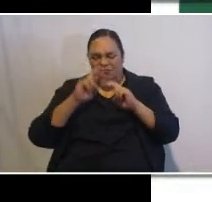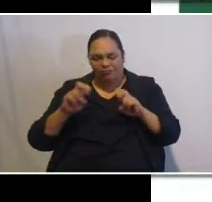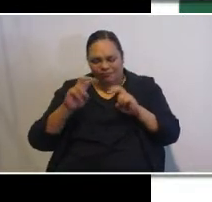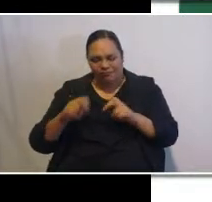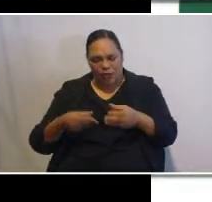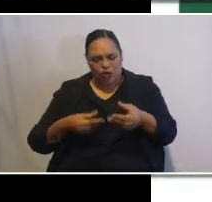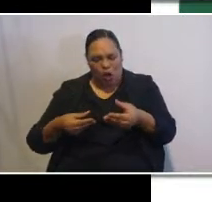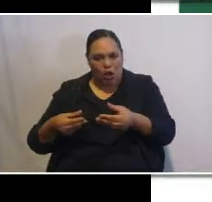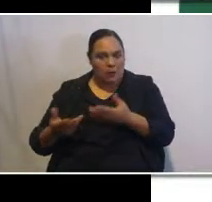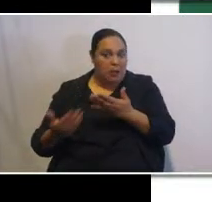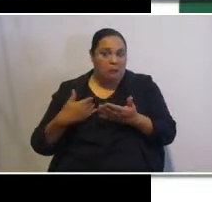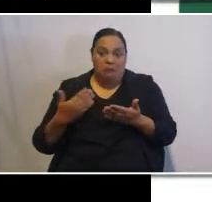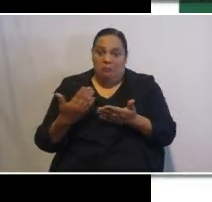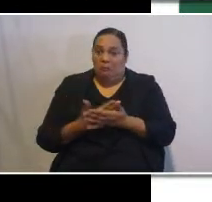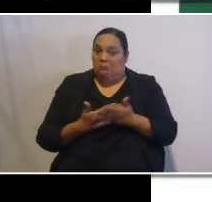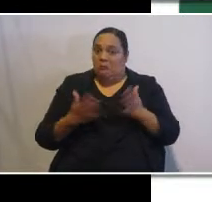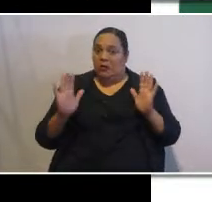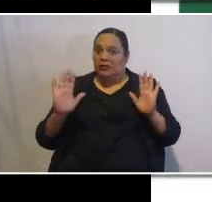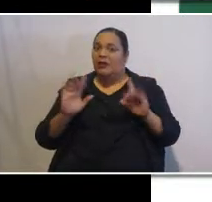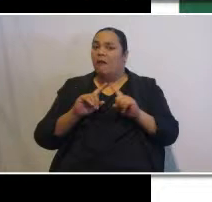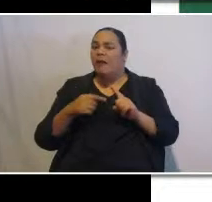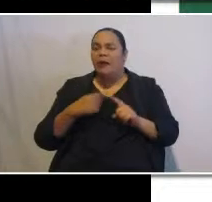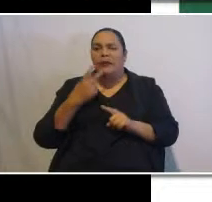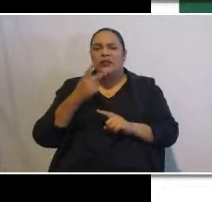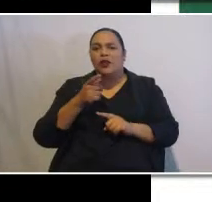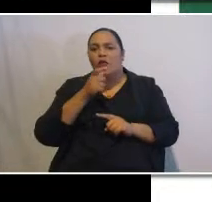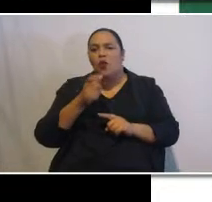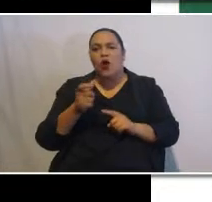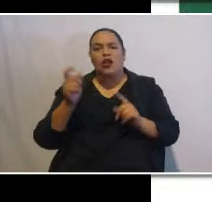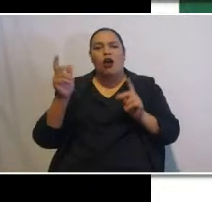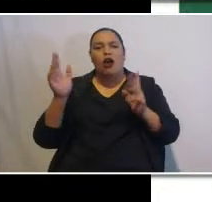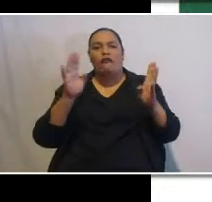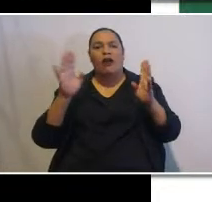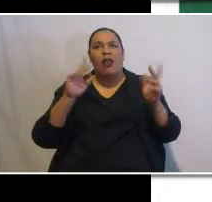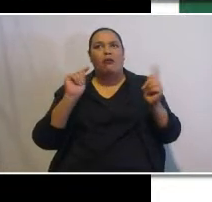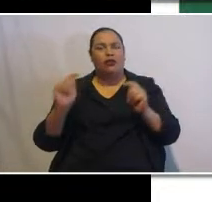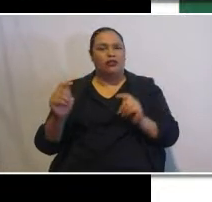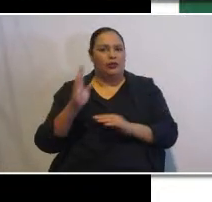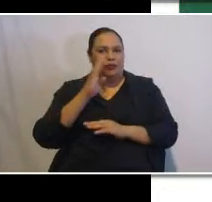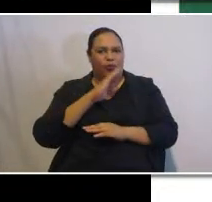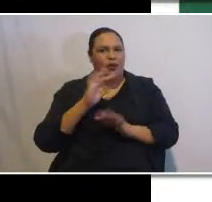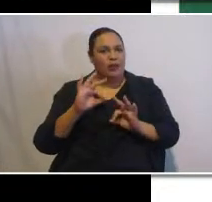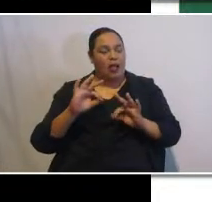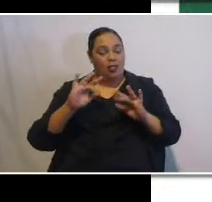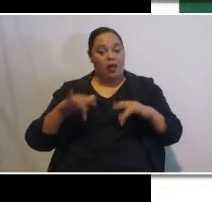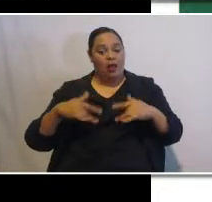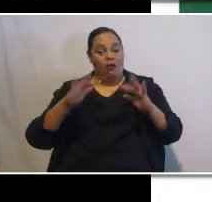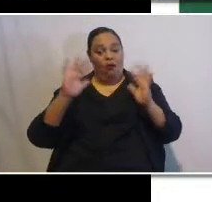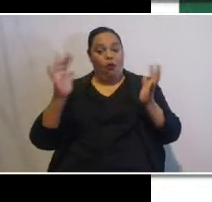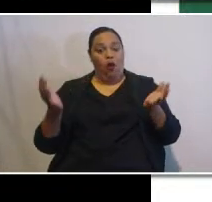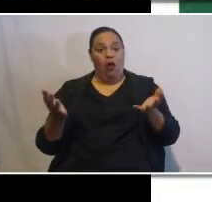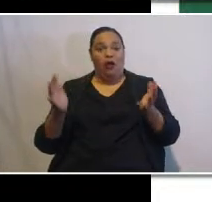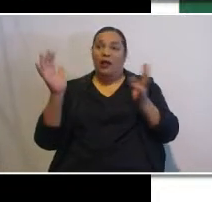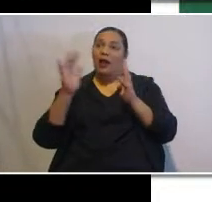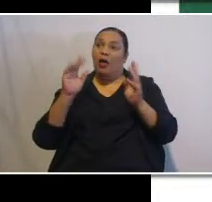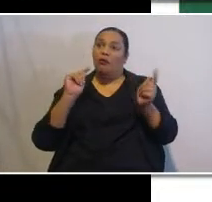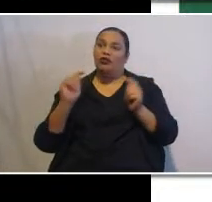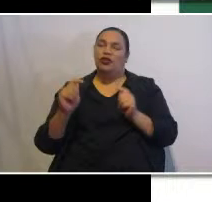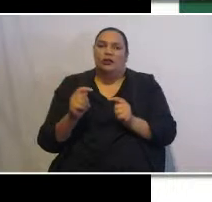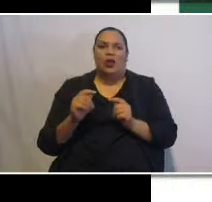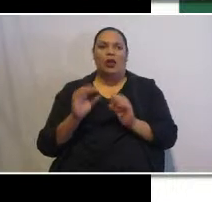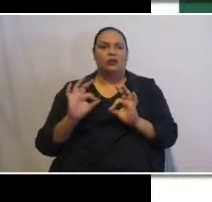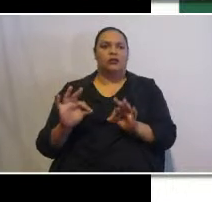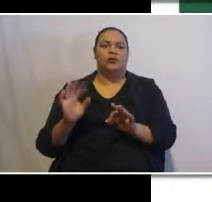maybe I missed one, but I didn't hear the word climate change. It's like we're living in a world that climate change doesn't